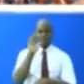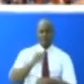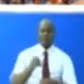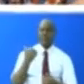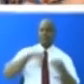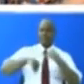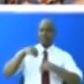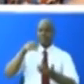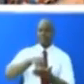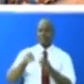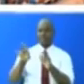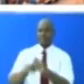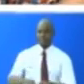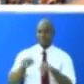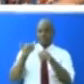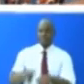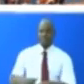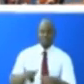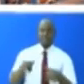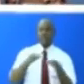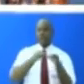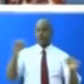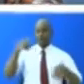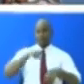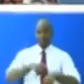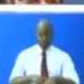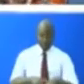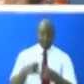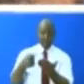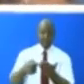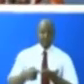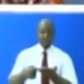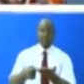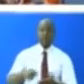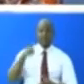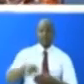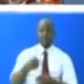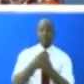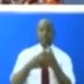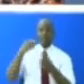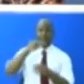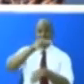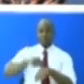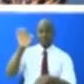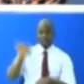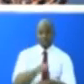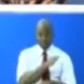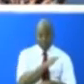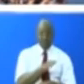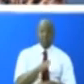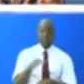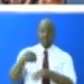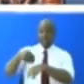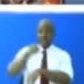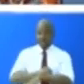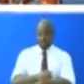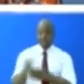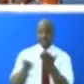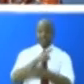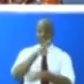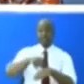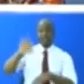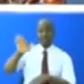corruption cases similarly take such a period? That is the debate that must go to the National Assembly. Mr. Gachagua serves in the